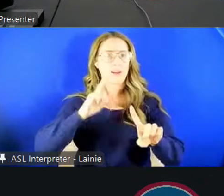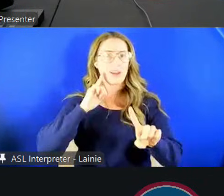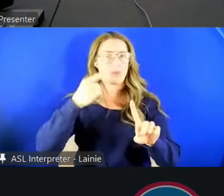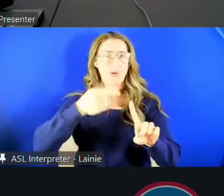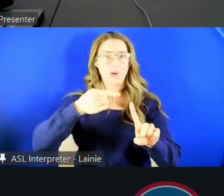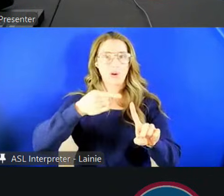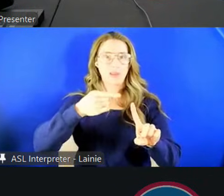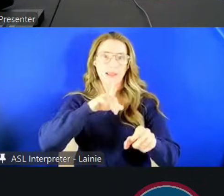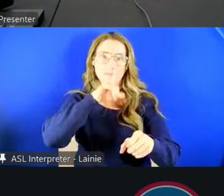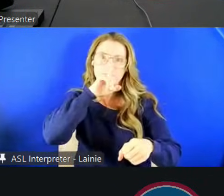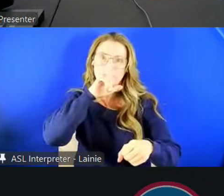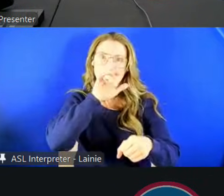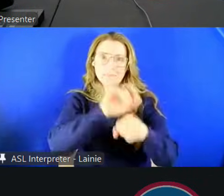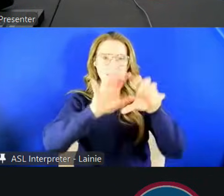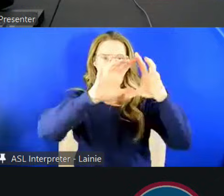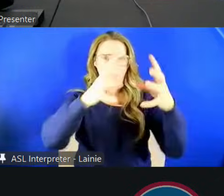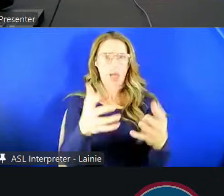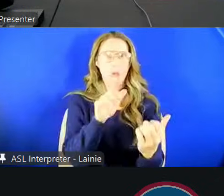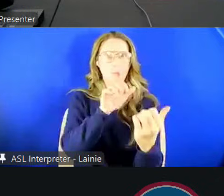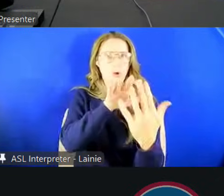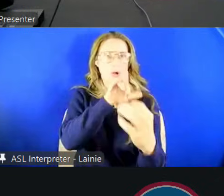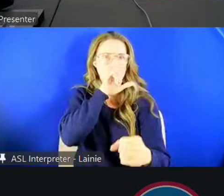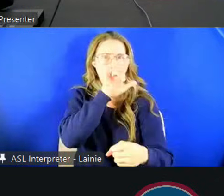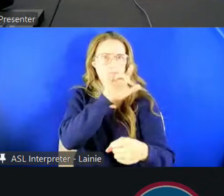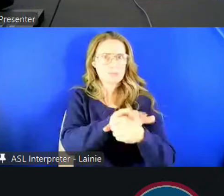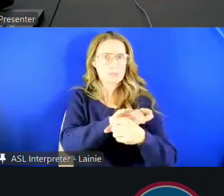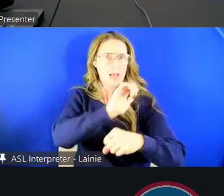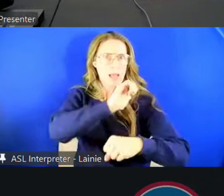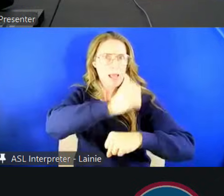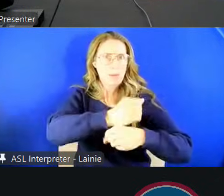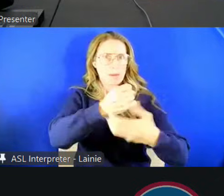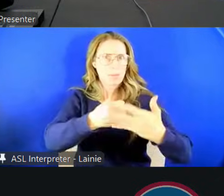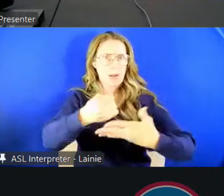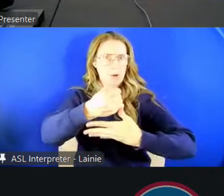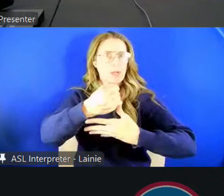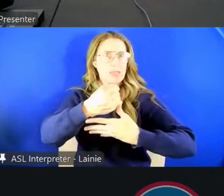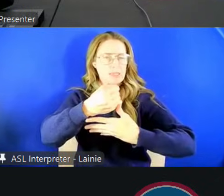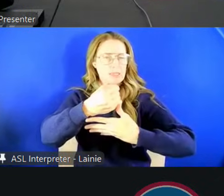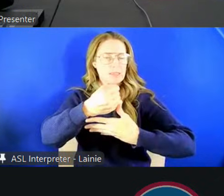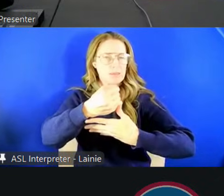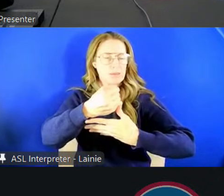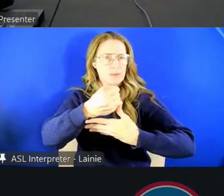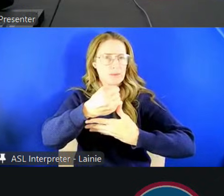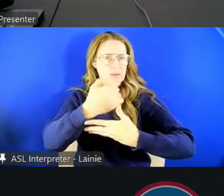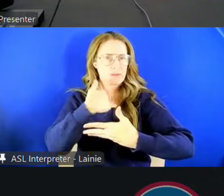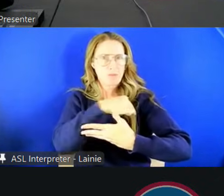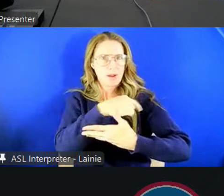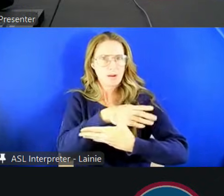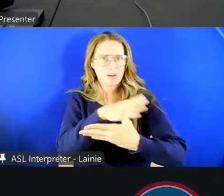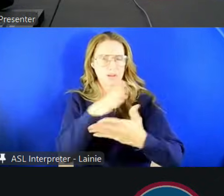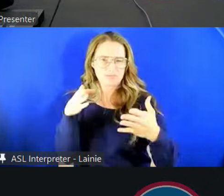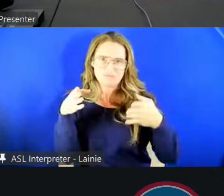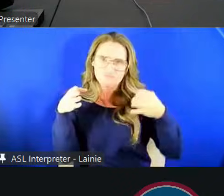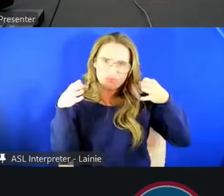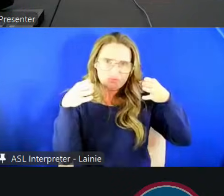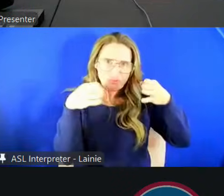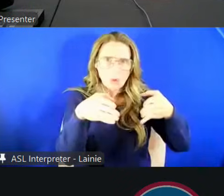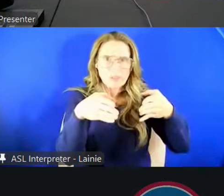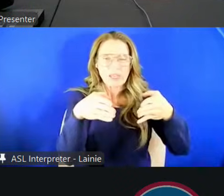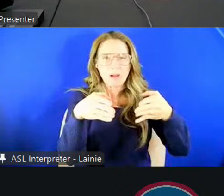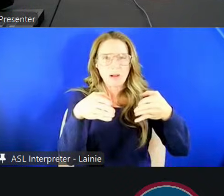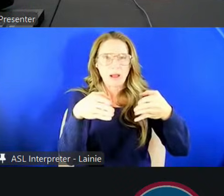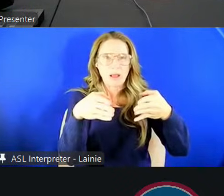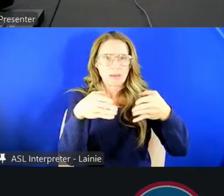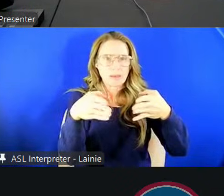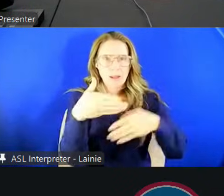a dedicated holistic approach of implementing these priority elements, we're focusing on the